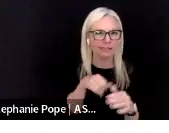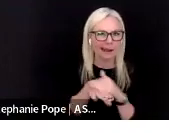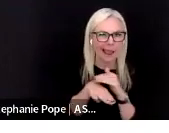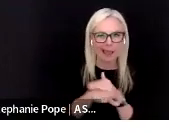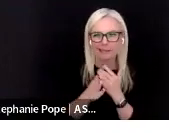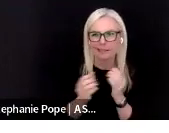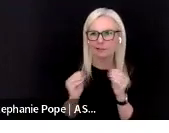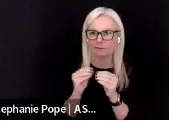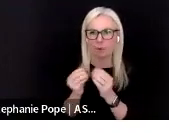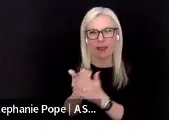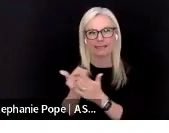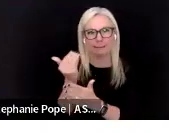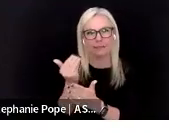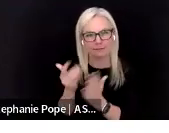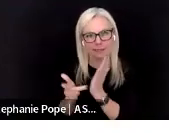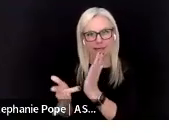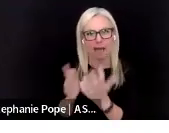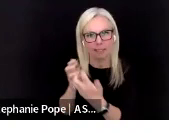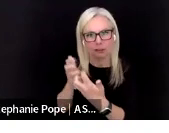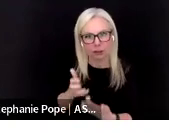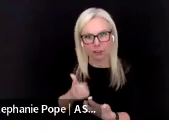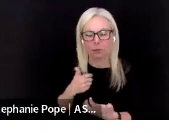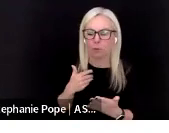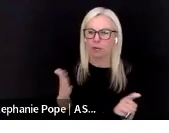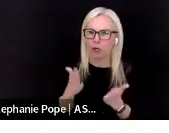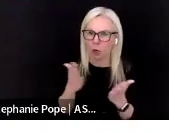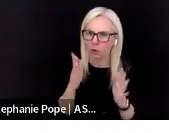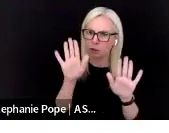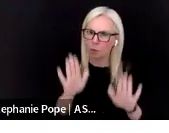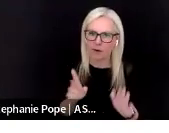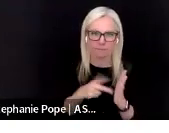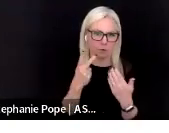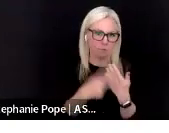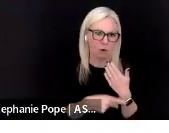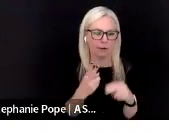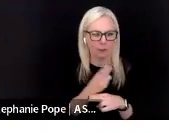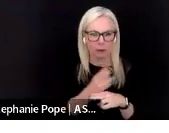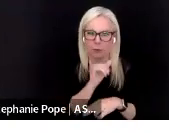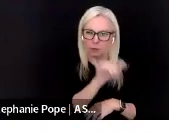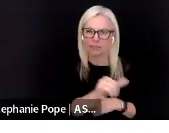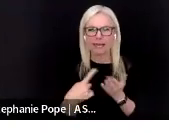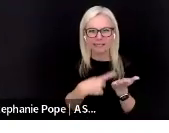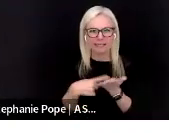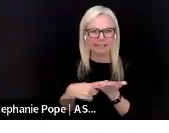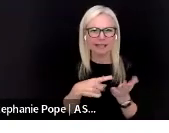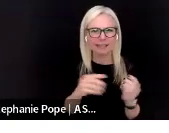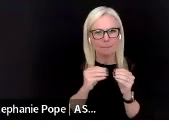adaptive technology. It's a wonderful program, and we encourage everyone to make use of it and to talk about it more broadly within your